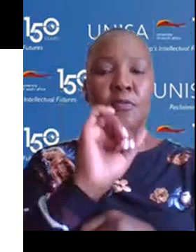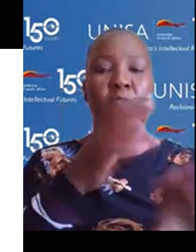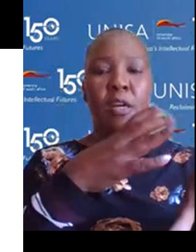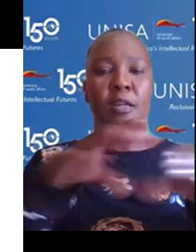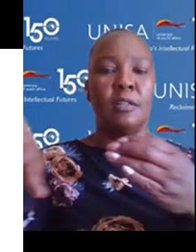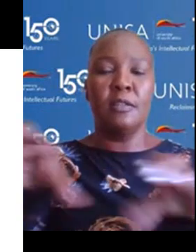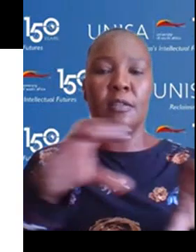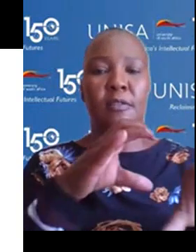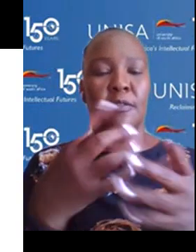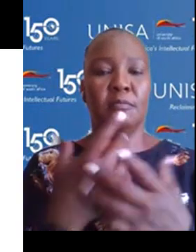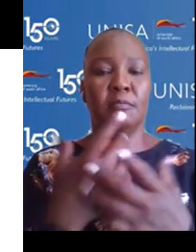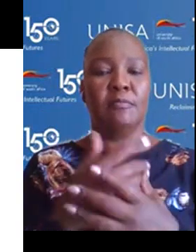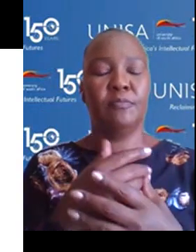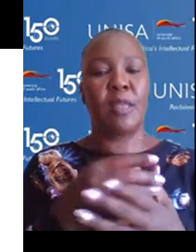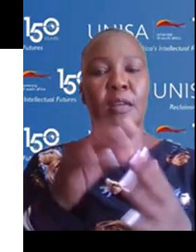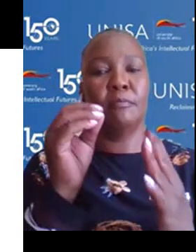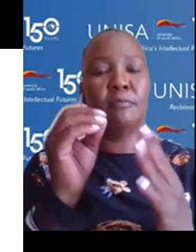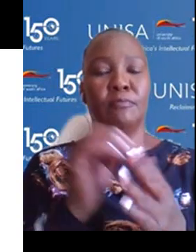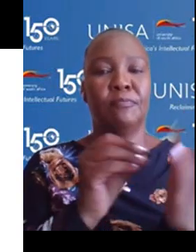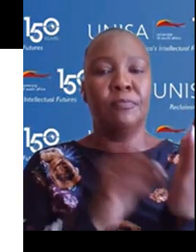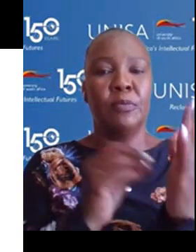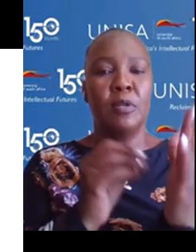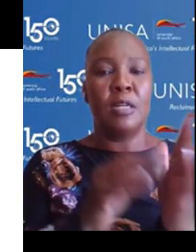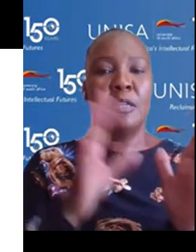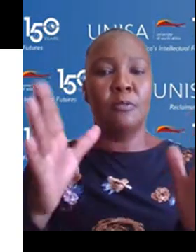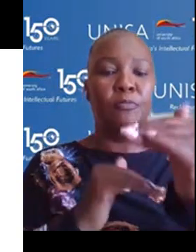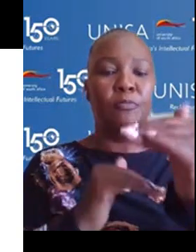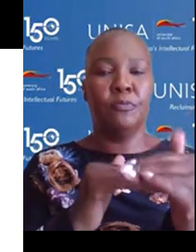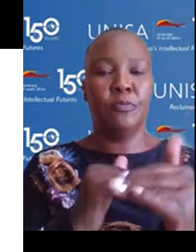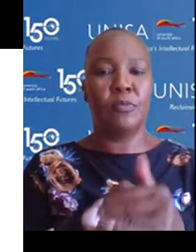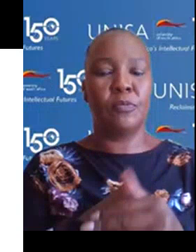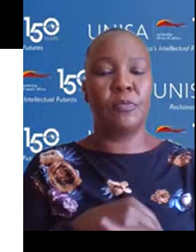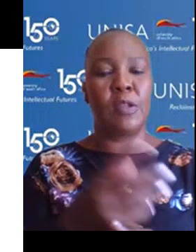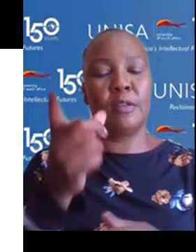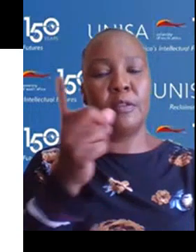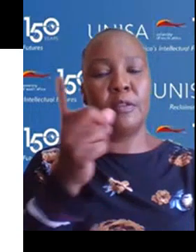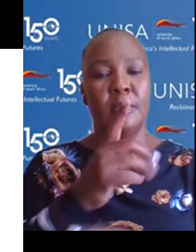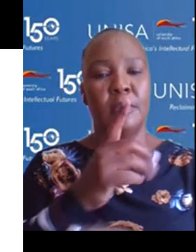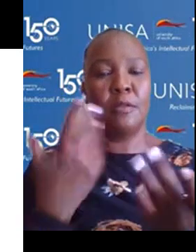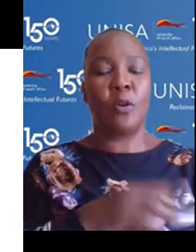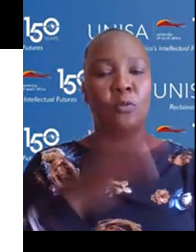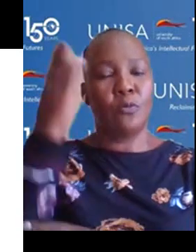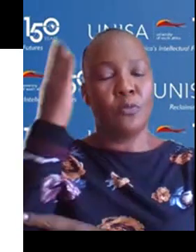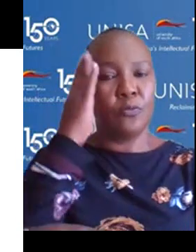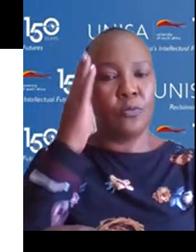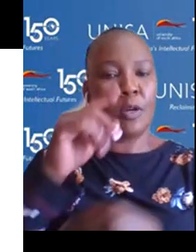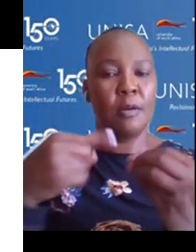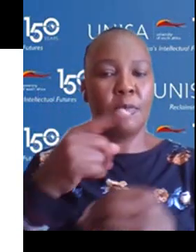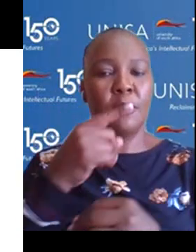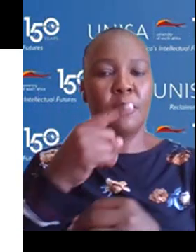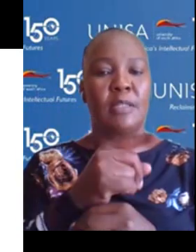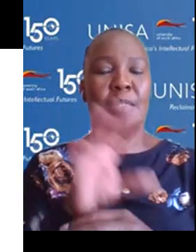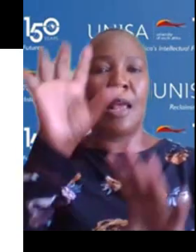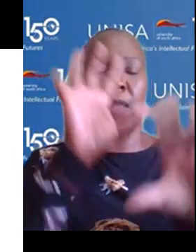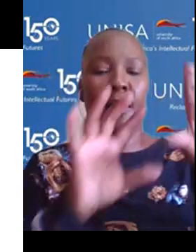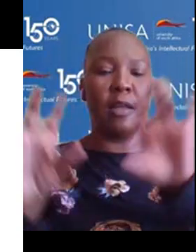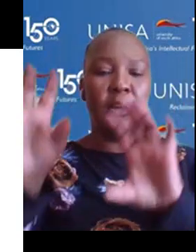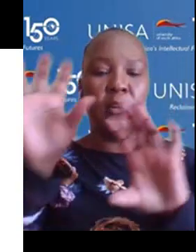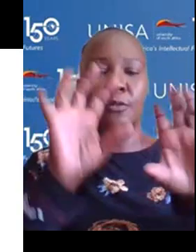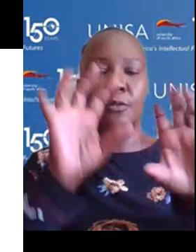So just in the chat, just let us know, do you know what cloud computing is and if you have used it before?